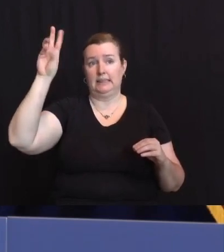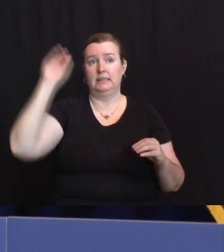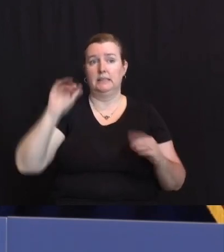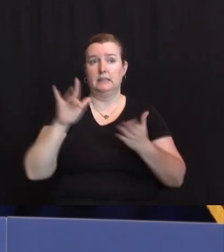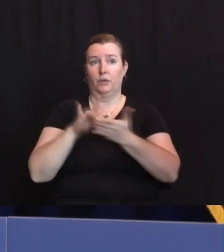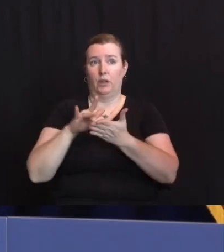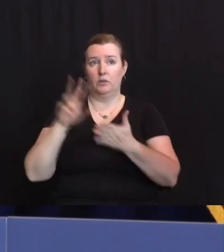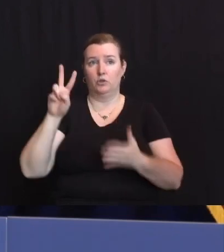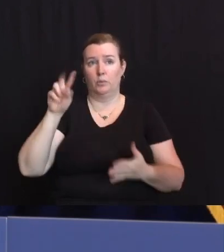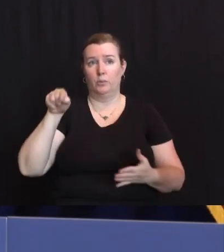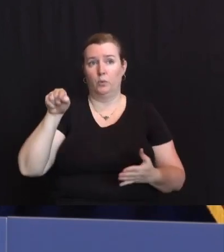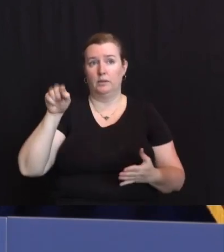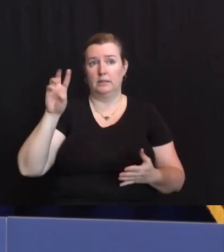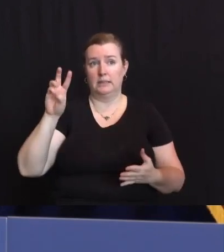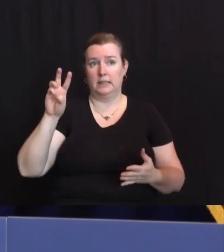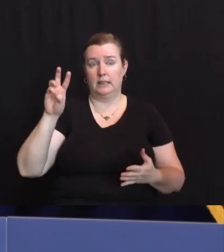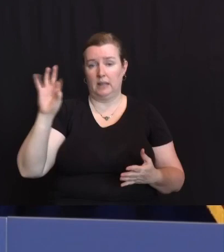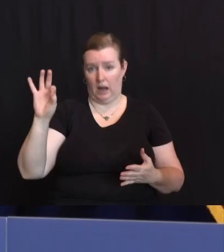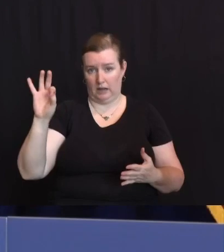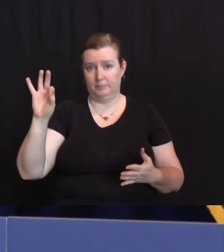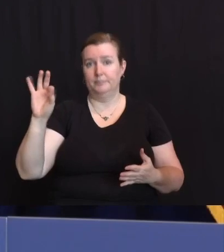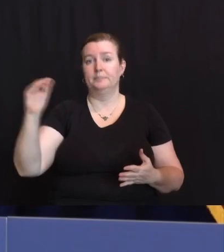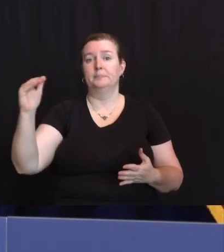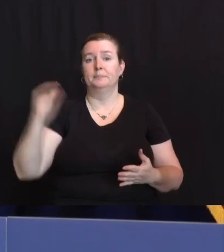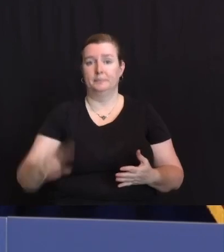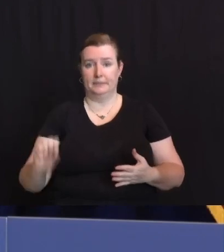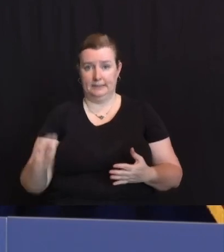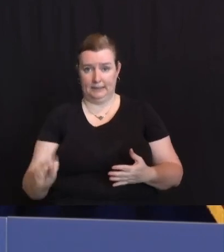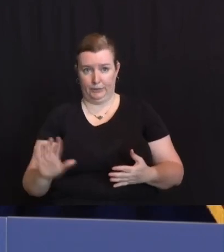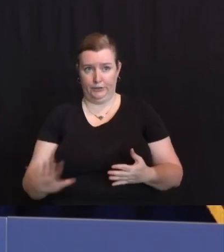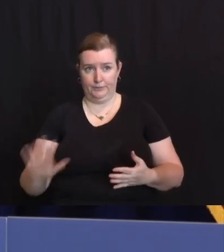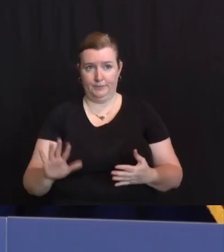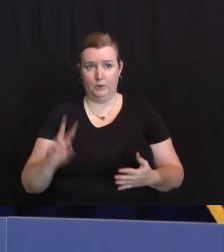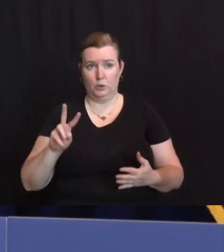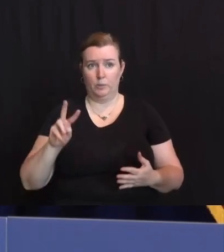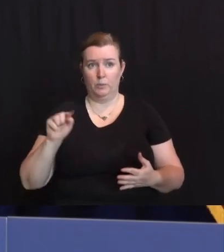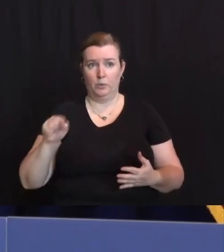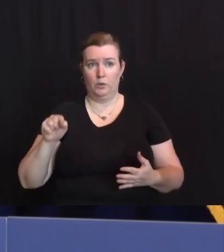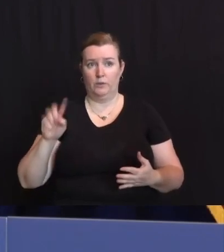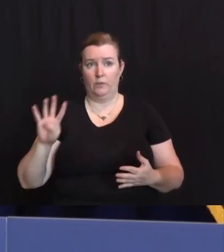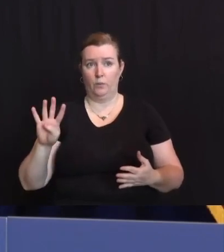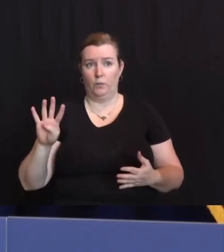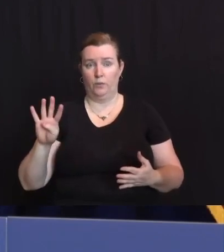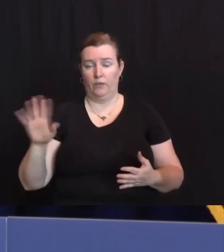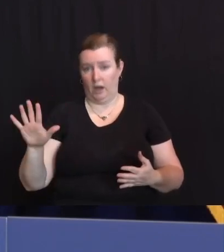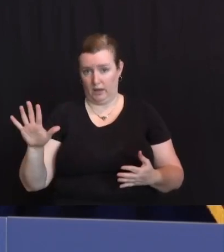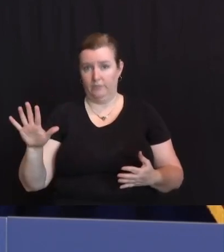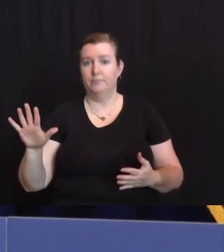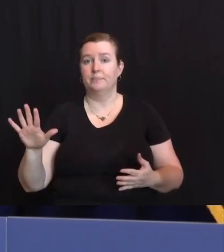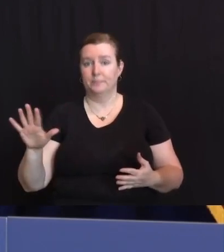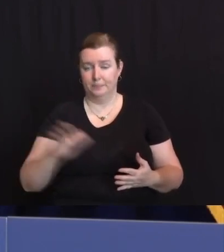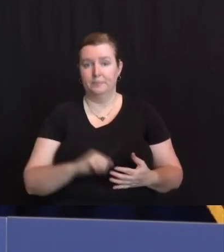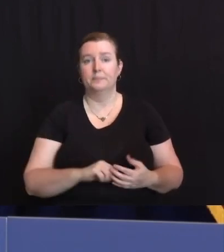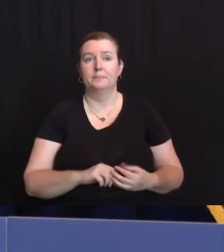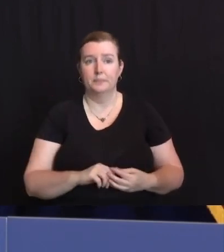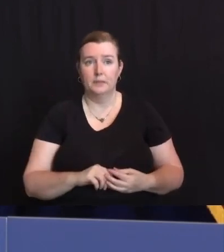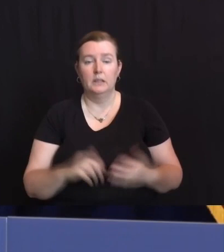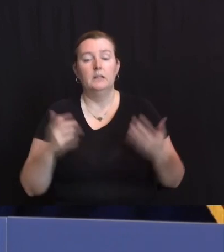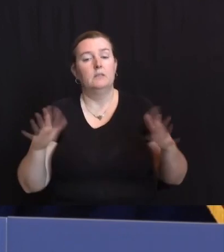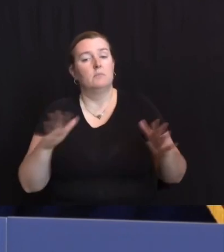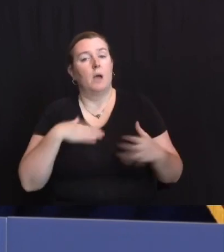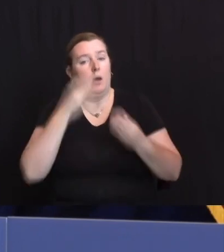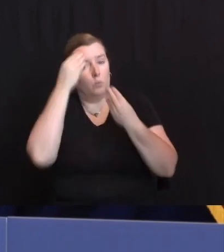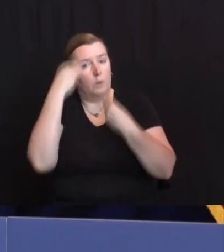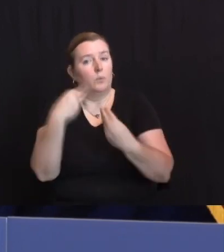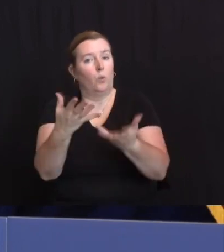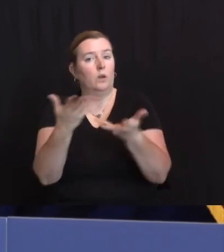state 2.69%, the southern part of the state 2.45%. That concludes my daily report.